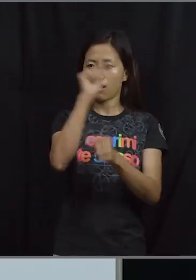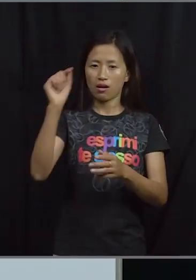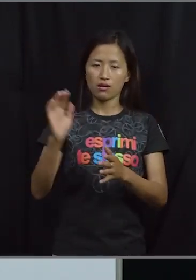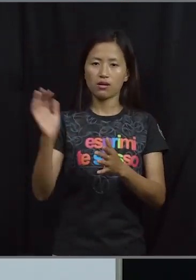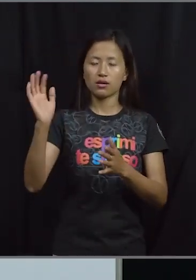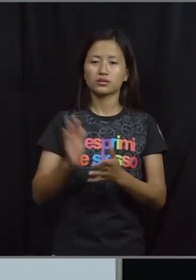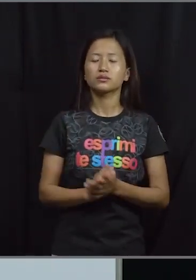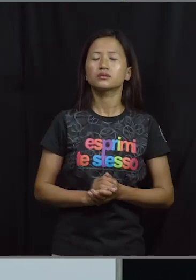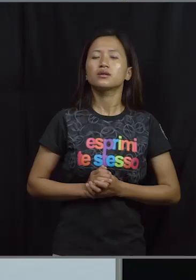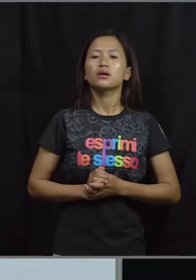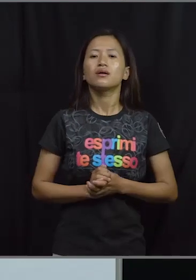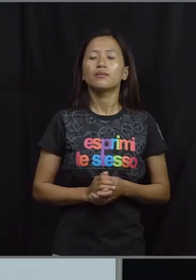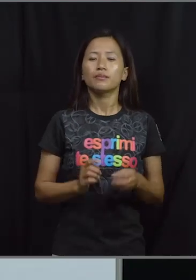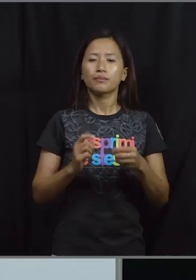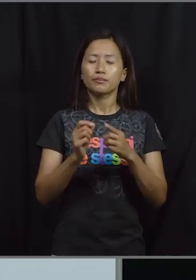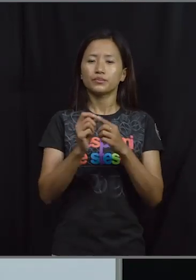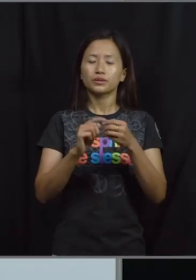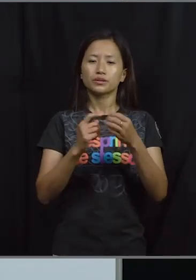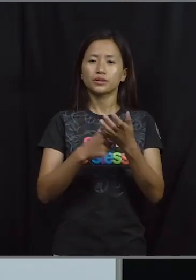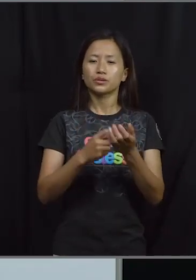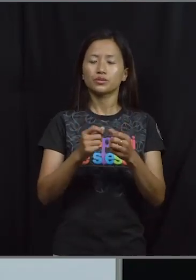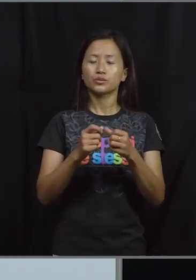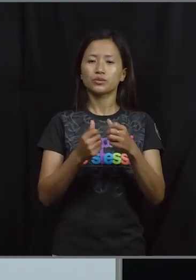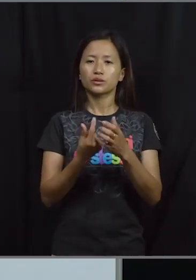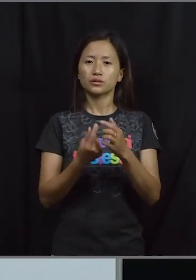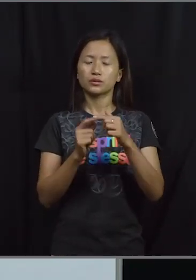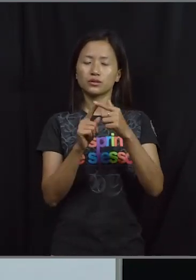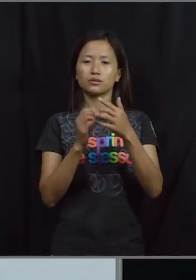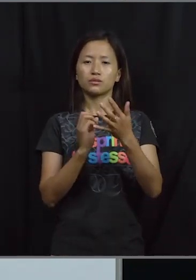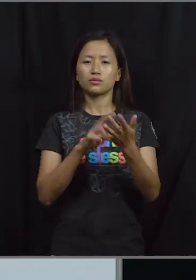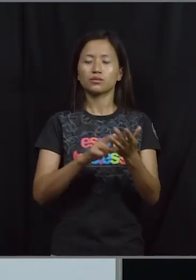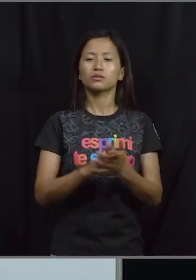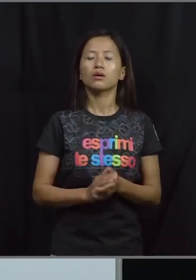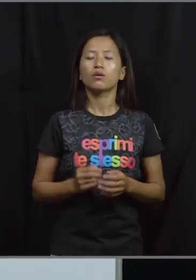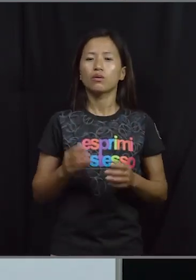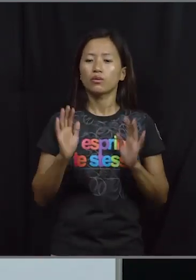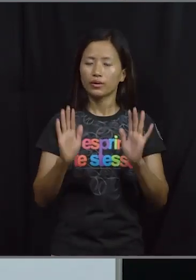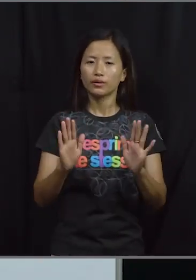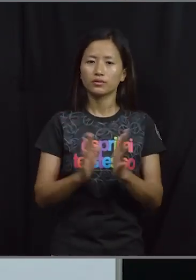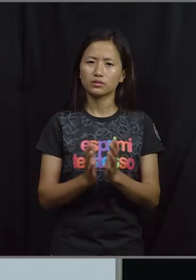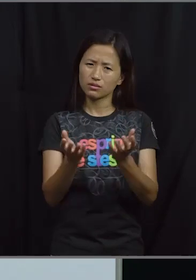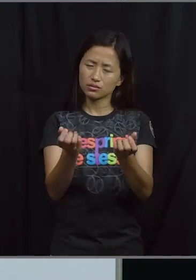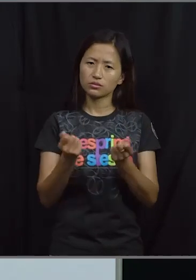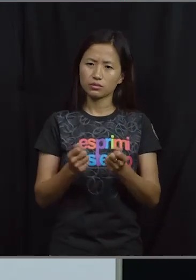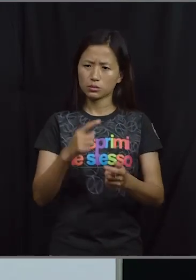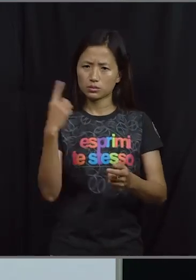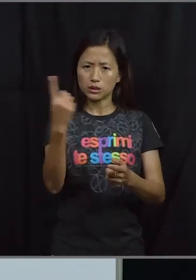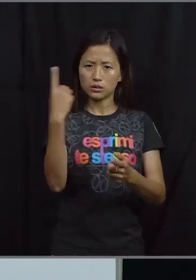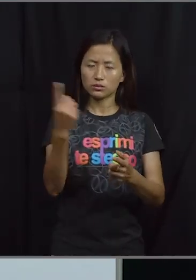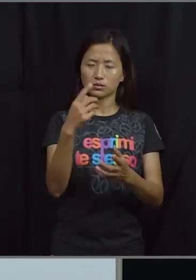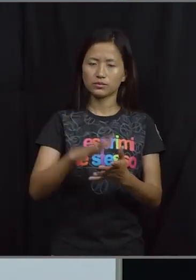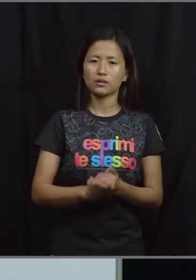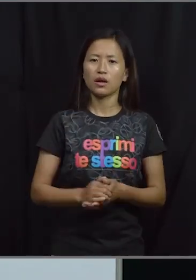take precautions, and therefore before the situation happens, or when we are expecting tsunami, or when we